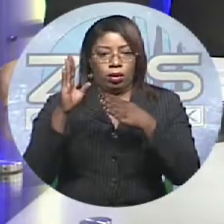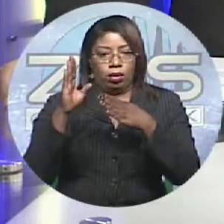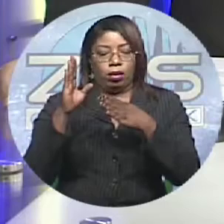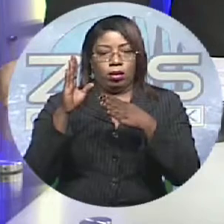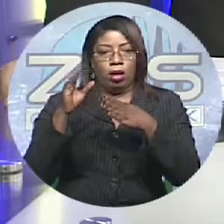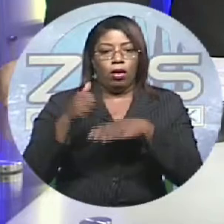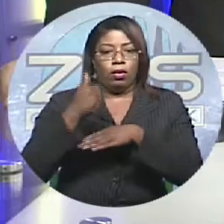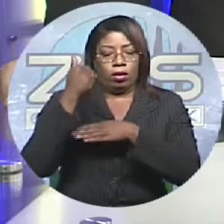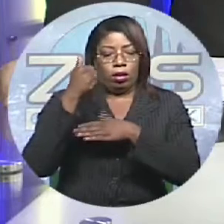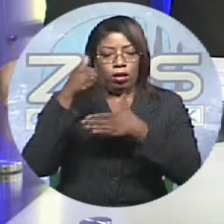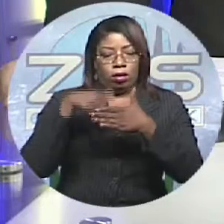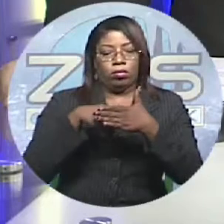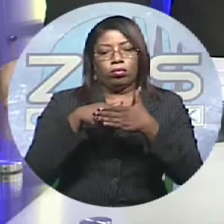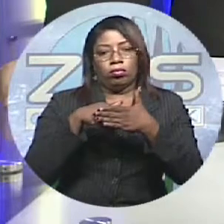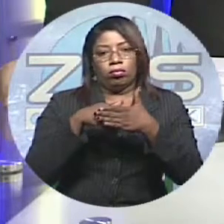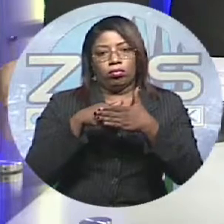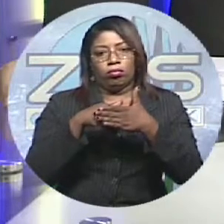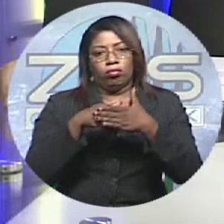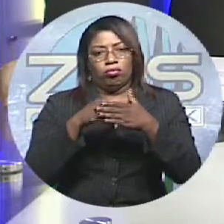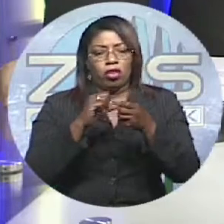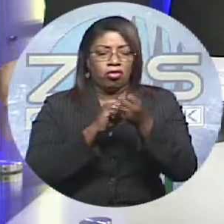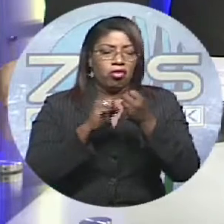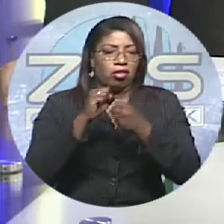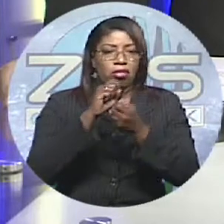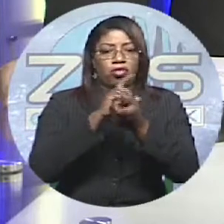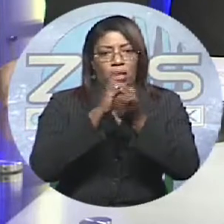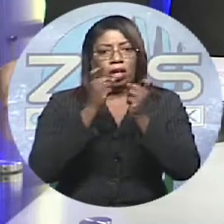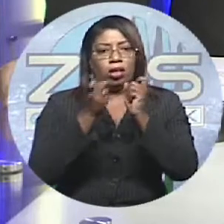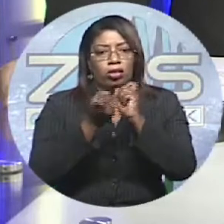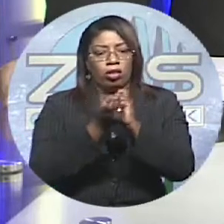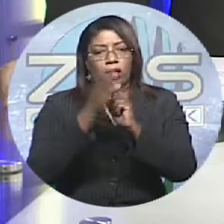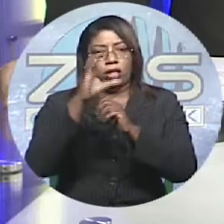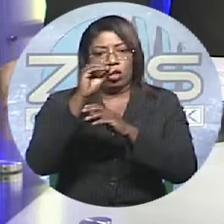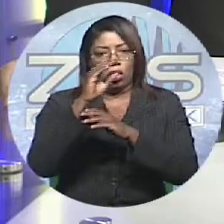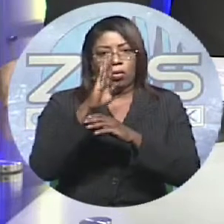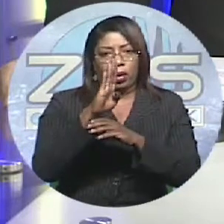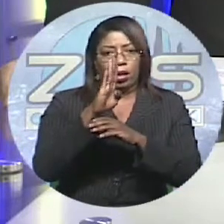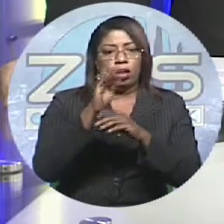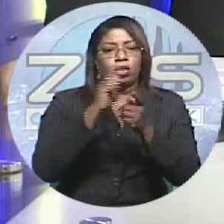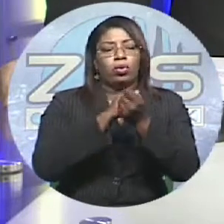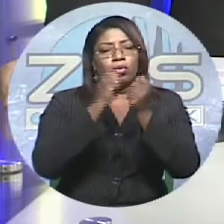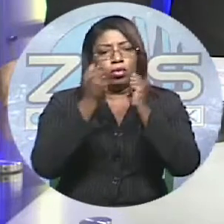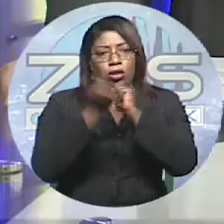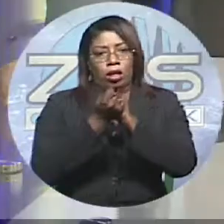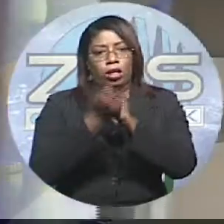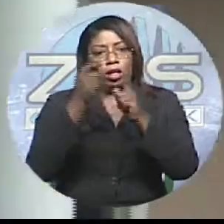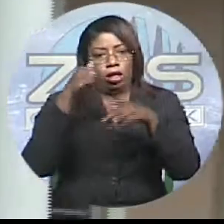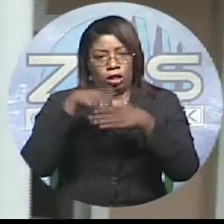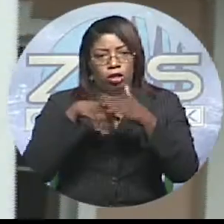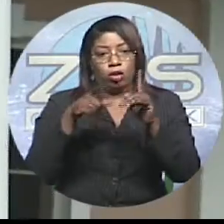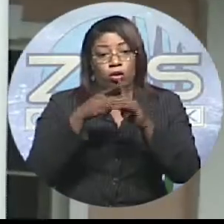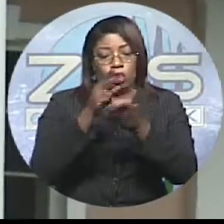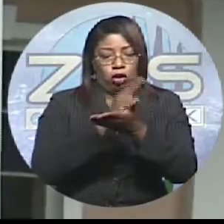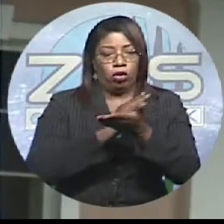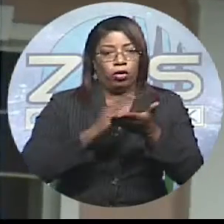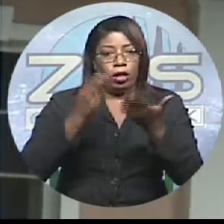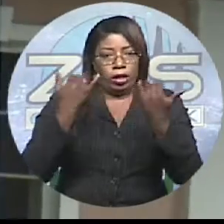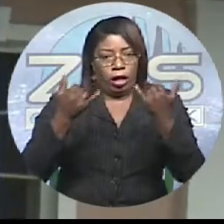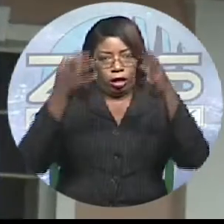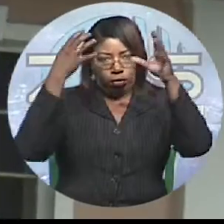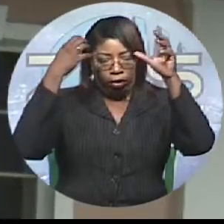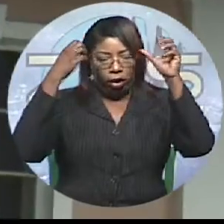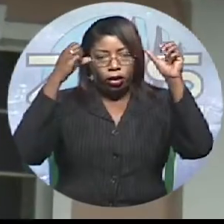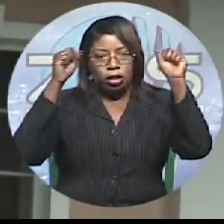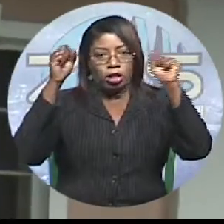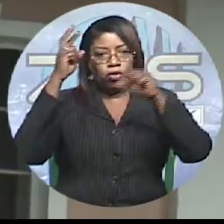of infrastructural upgrades at COB as they get ready to transition into a university. Yes, College President Dr. Rodney Smith noted